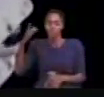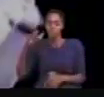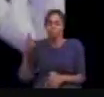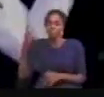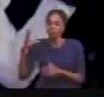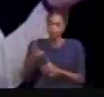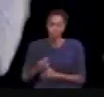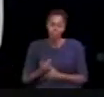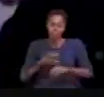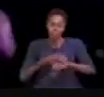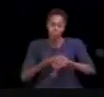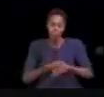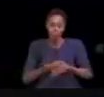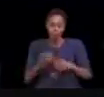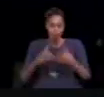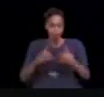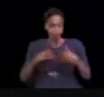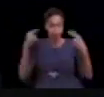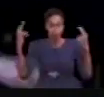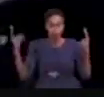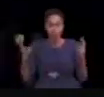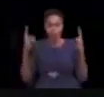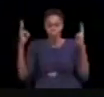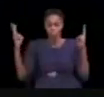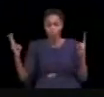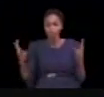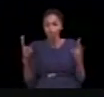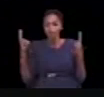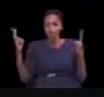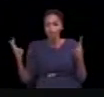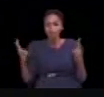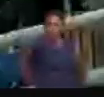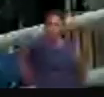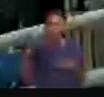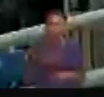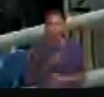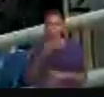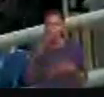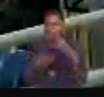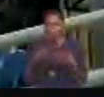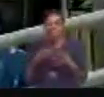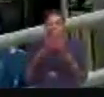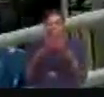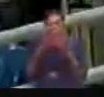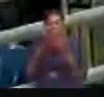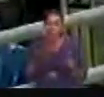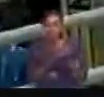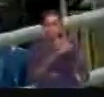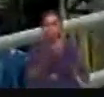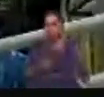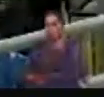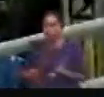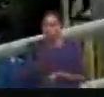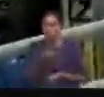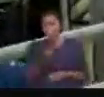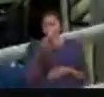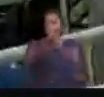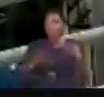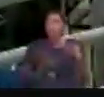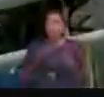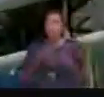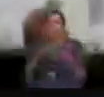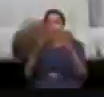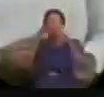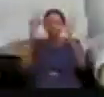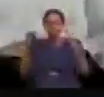God, He holds the victory. There's joy. There's joy in the house of the Lord. There's